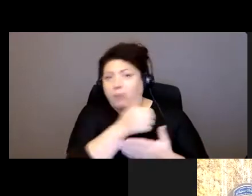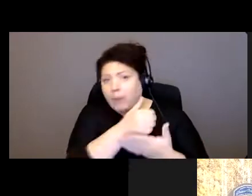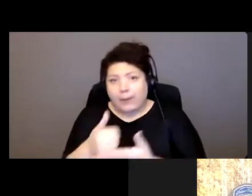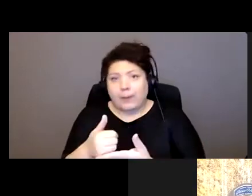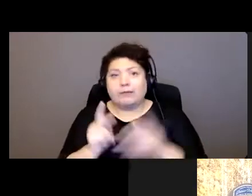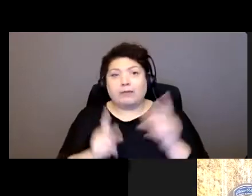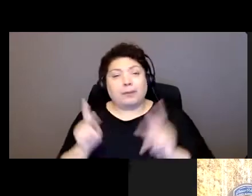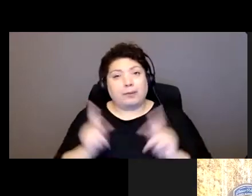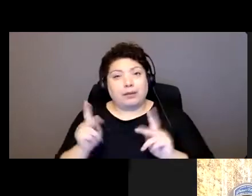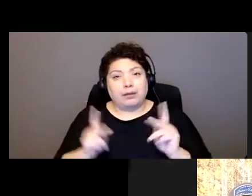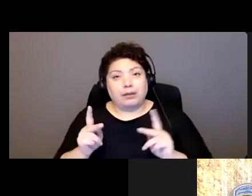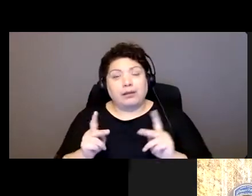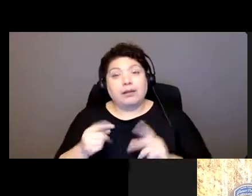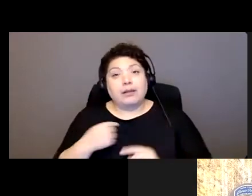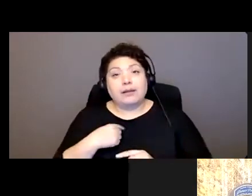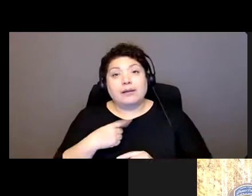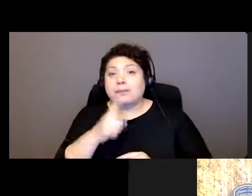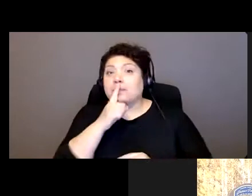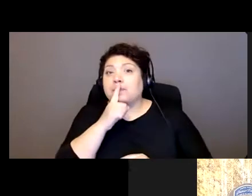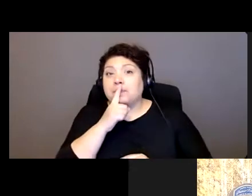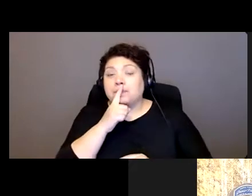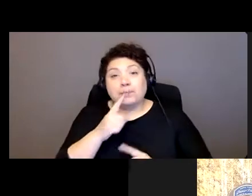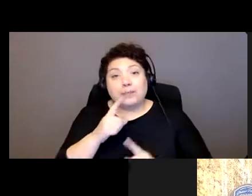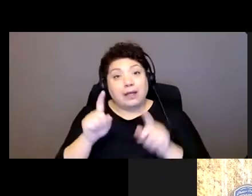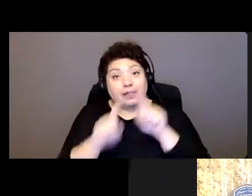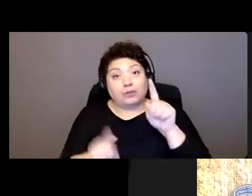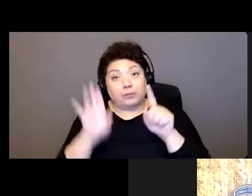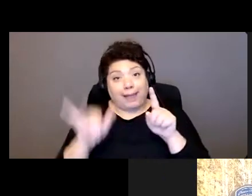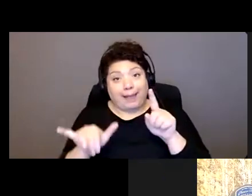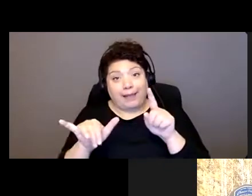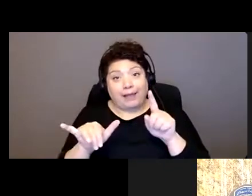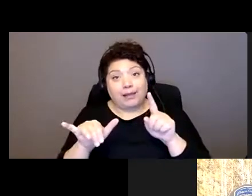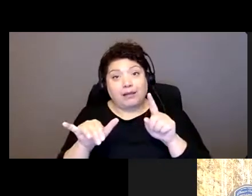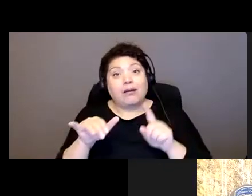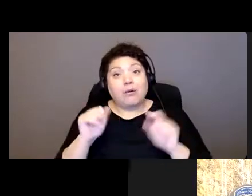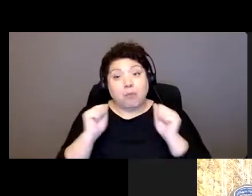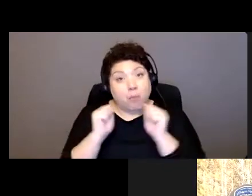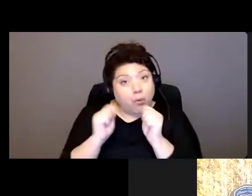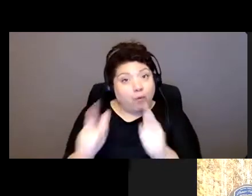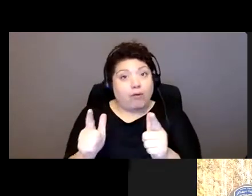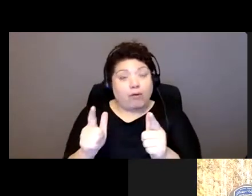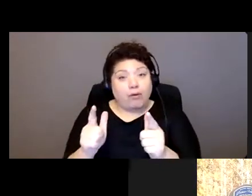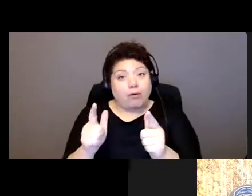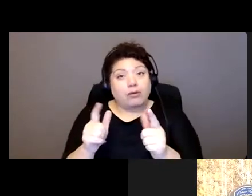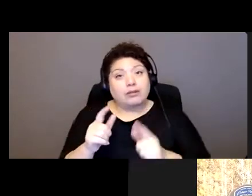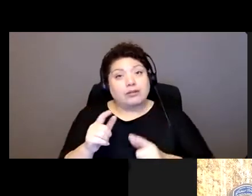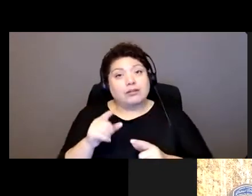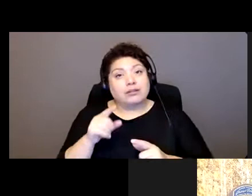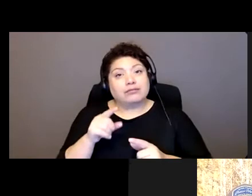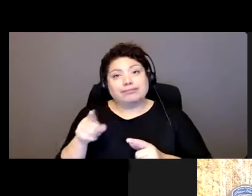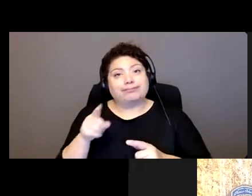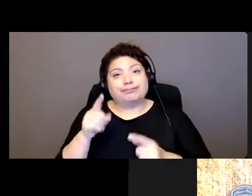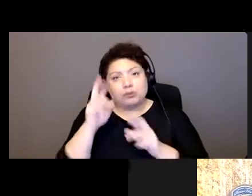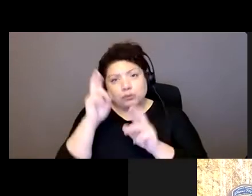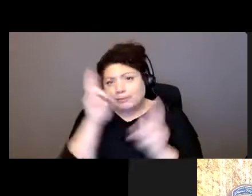say this, I'm not saying the whole Thunder Bay's lost their respect, but no, there's some that